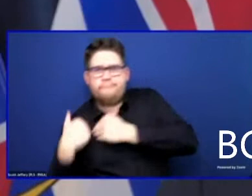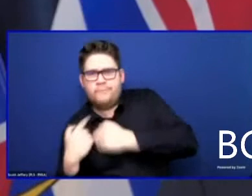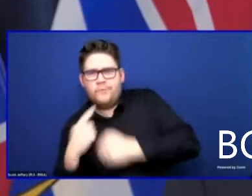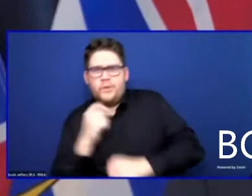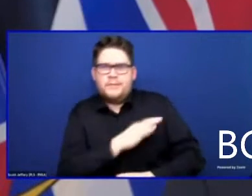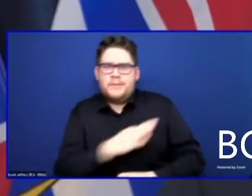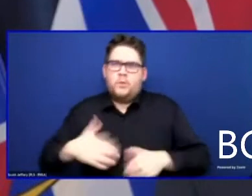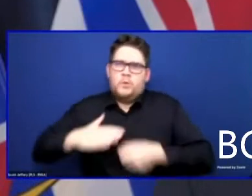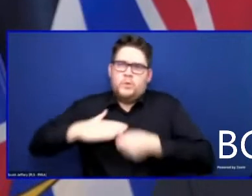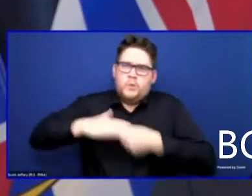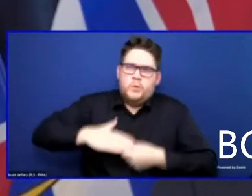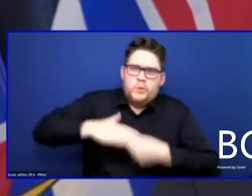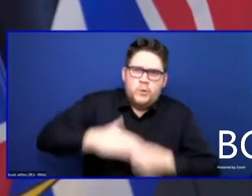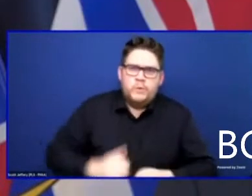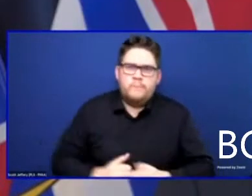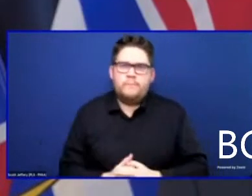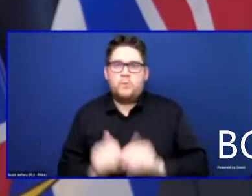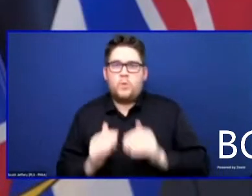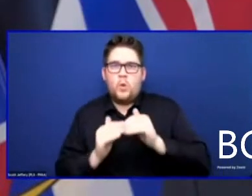have registered since we launched our